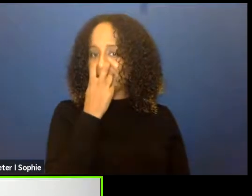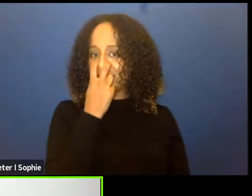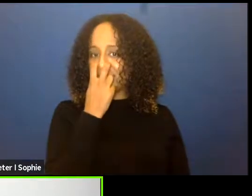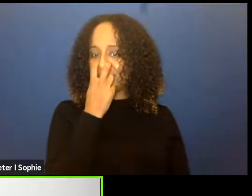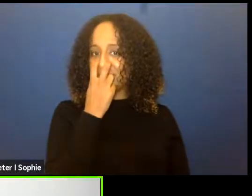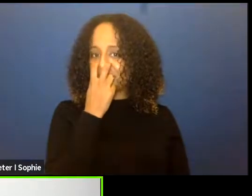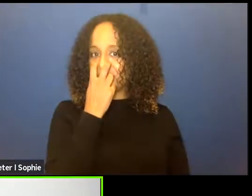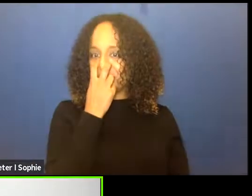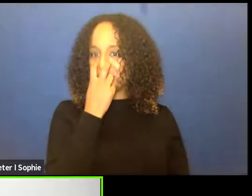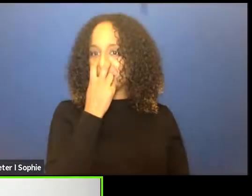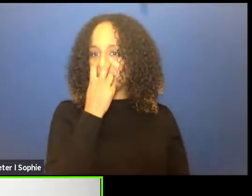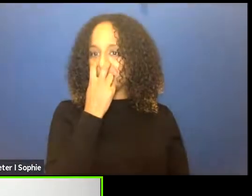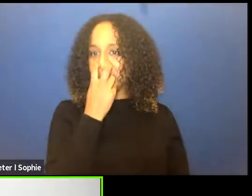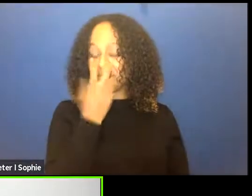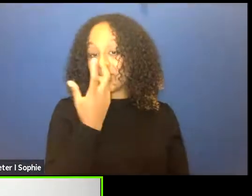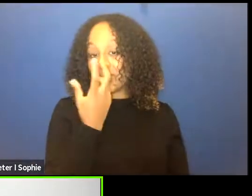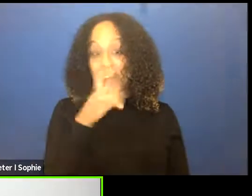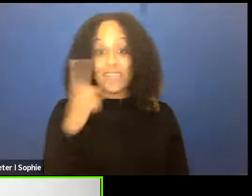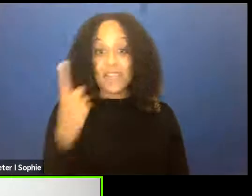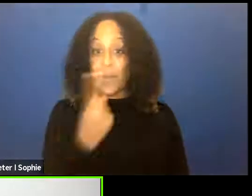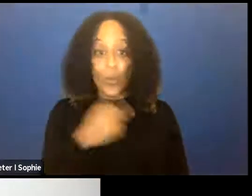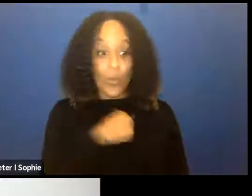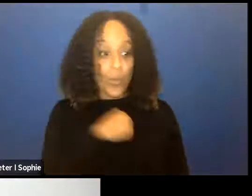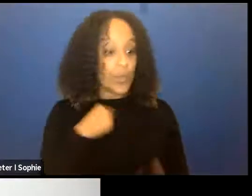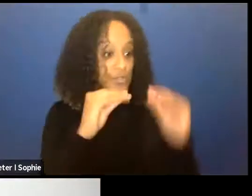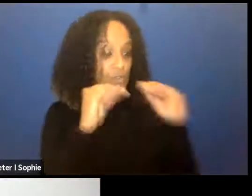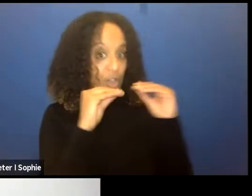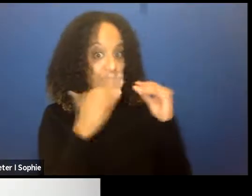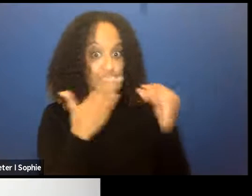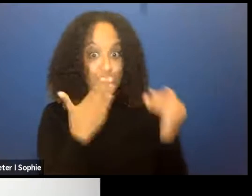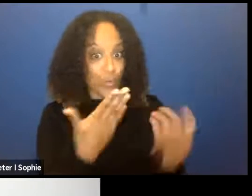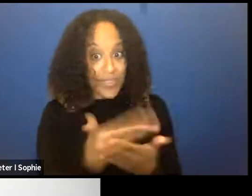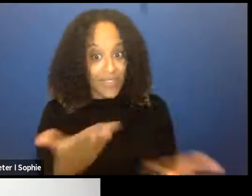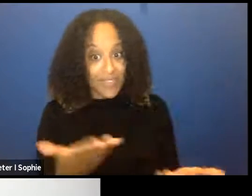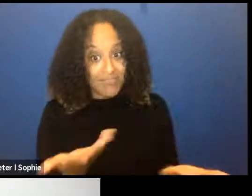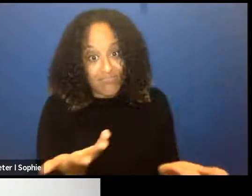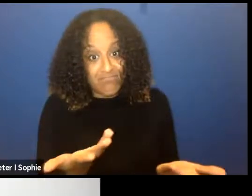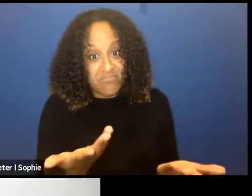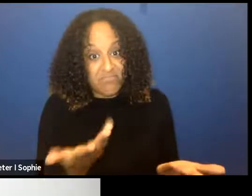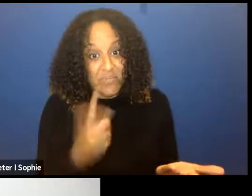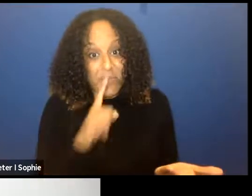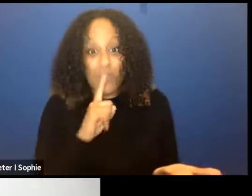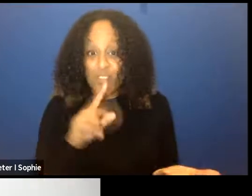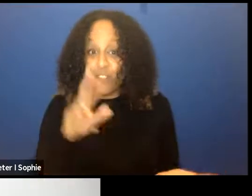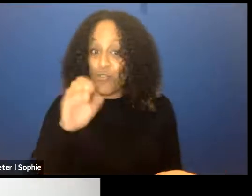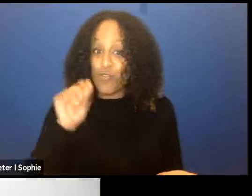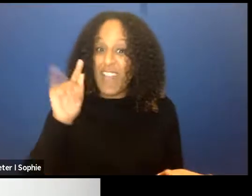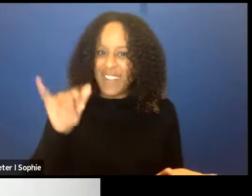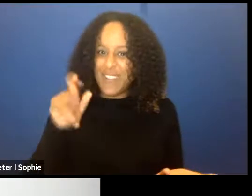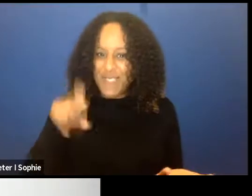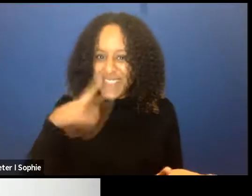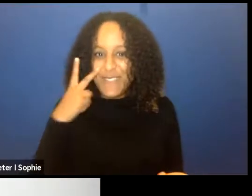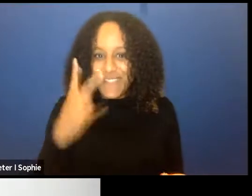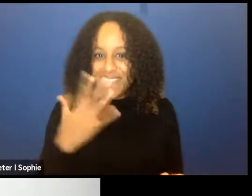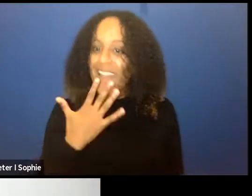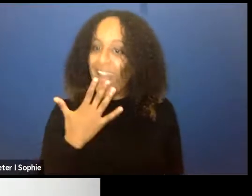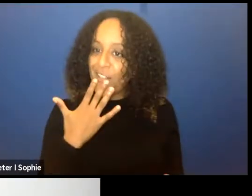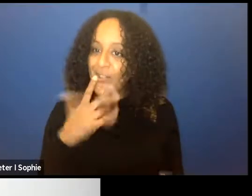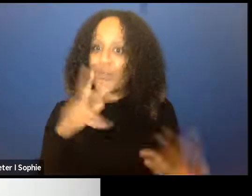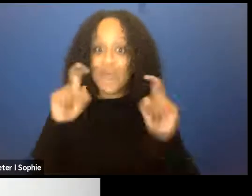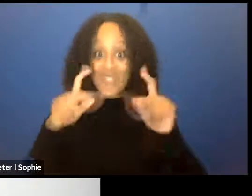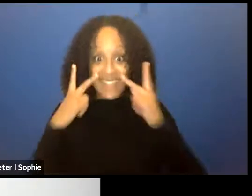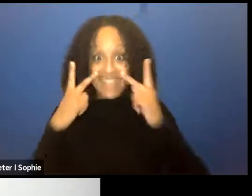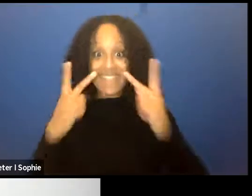Right. that's something that we were taught that was a good thing. But the reality is, you need to see color. You need to